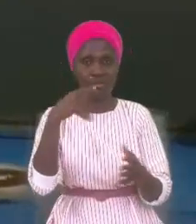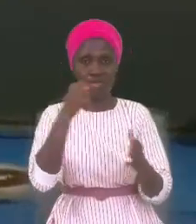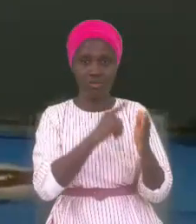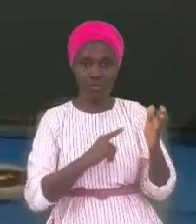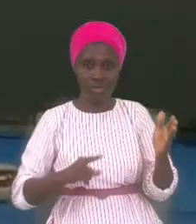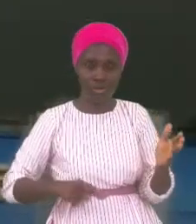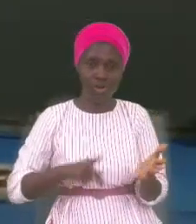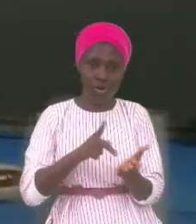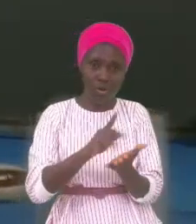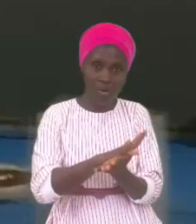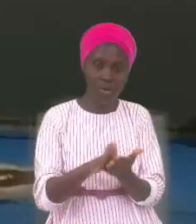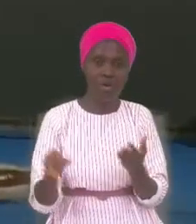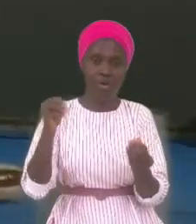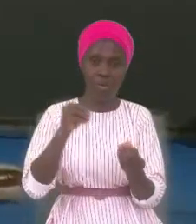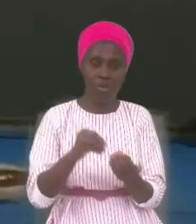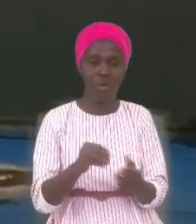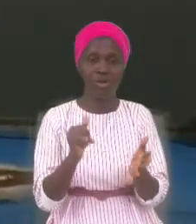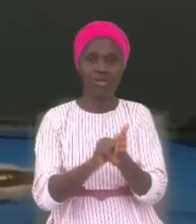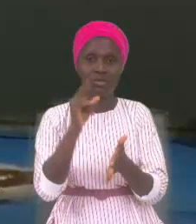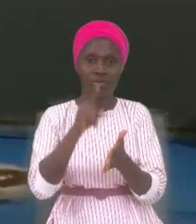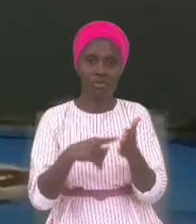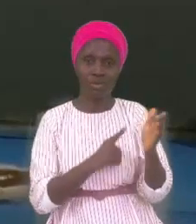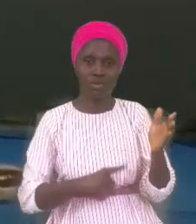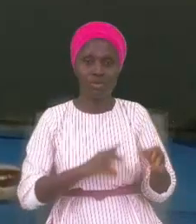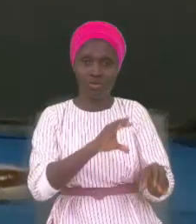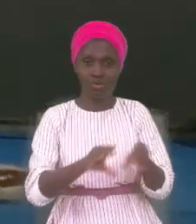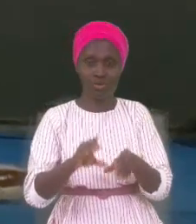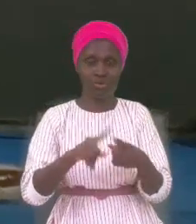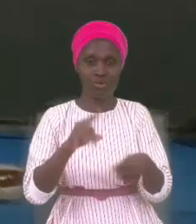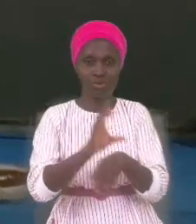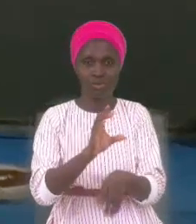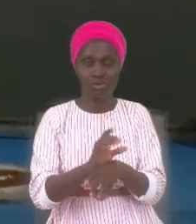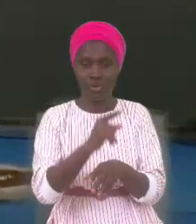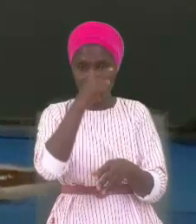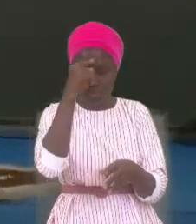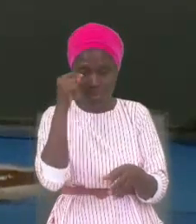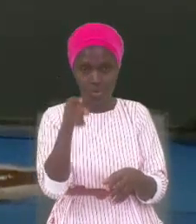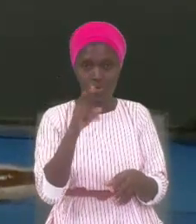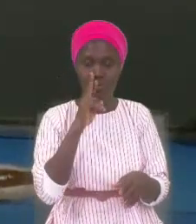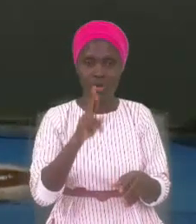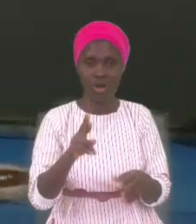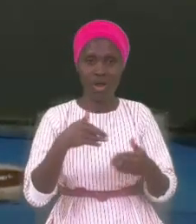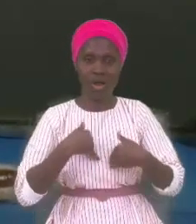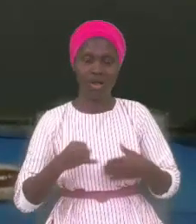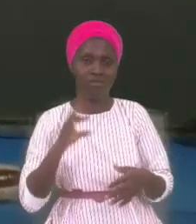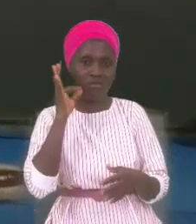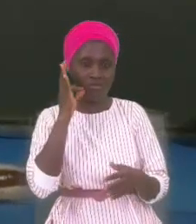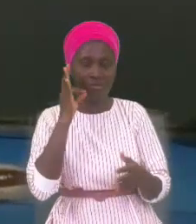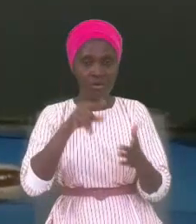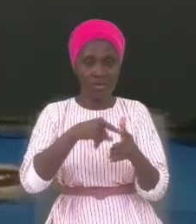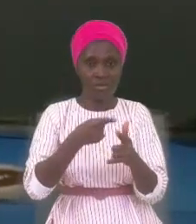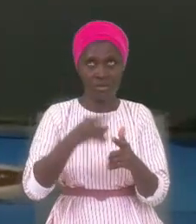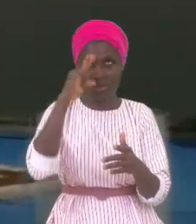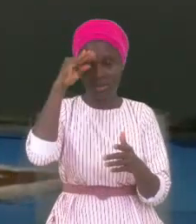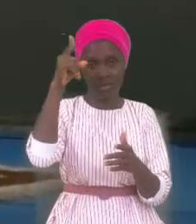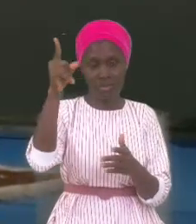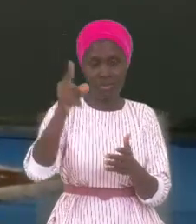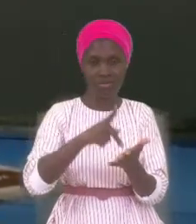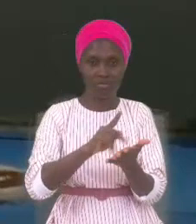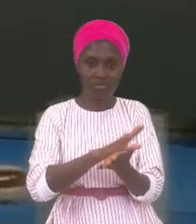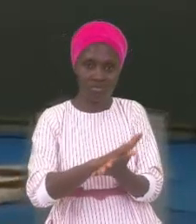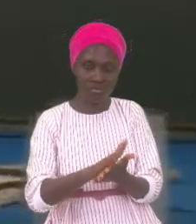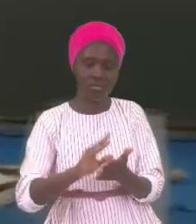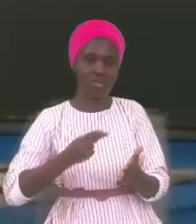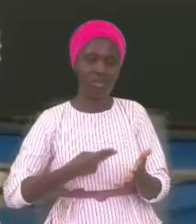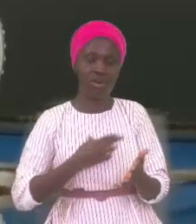vineyard. Because of that, as we are bearing fruit, he's cleansing us, he's purging us, he's turning our minds. So they think, you